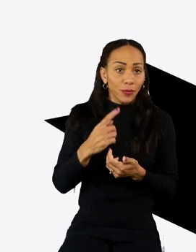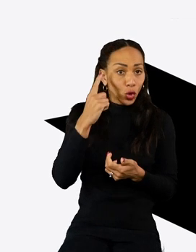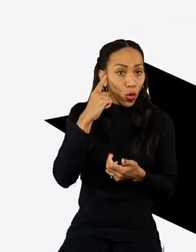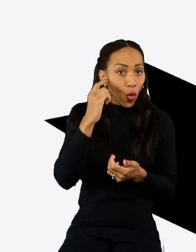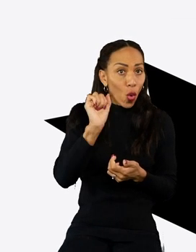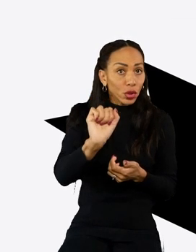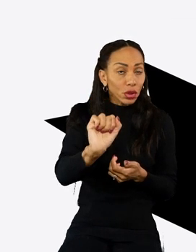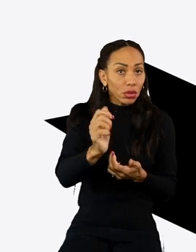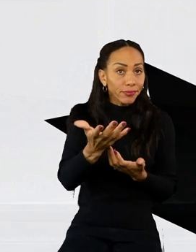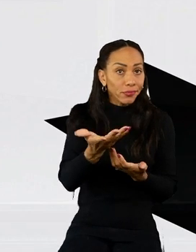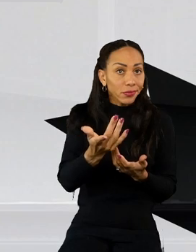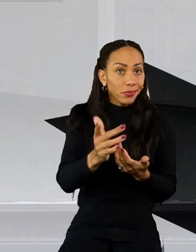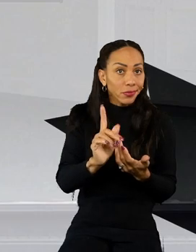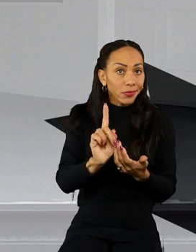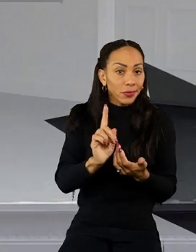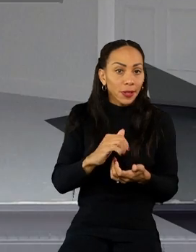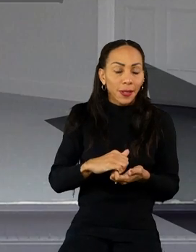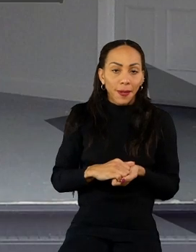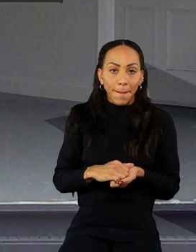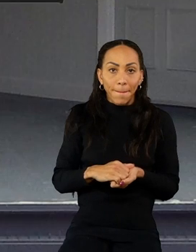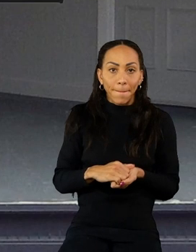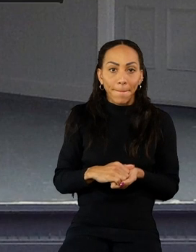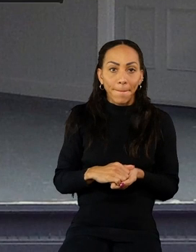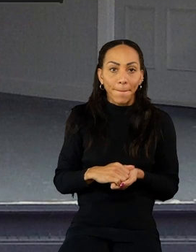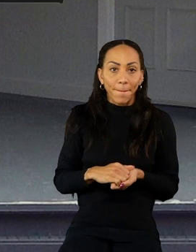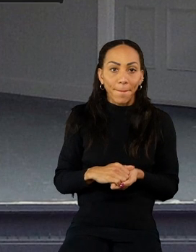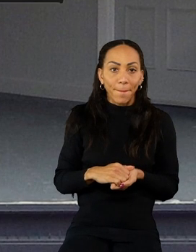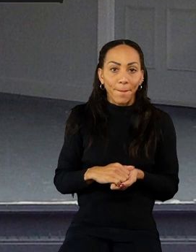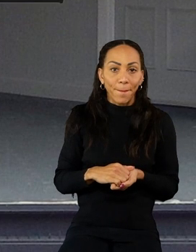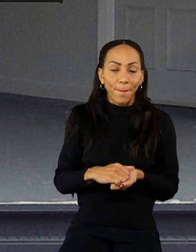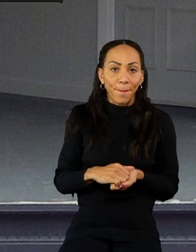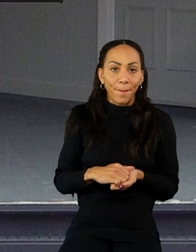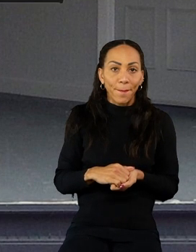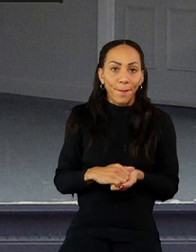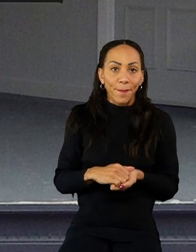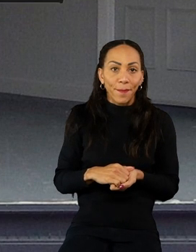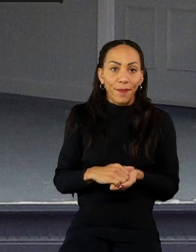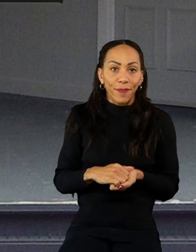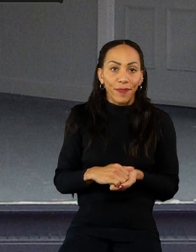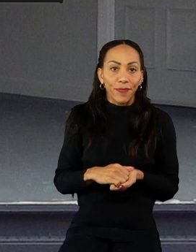Yes. I think I'd mentioned. Do you want to? What's your thoughts initially?